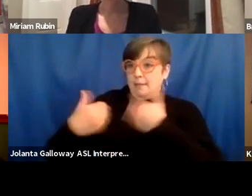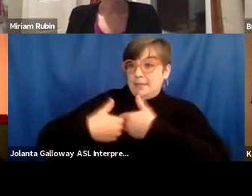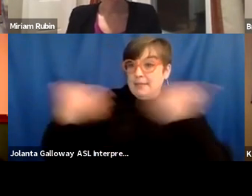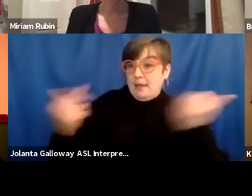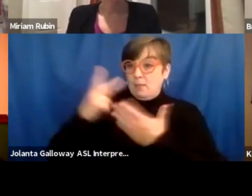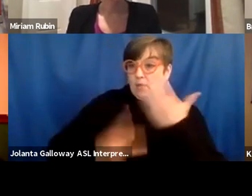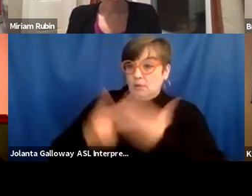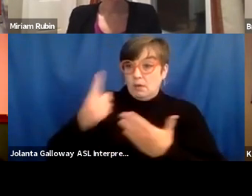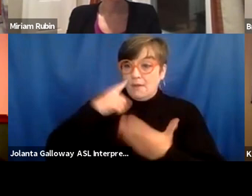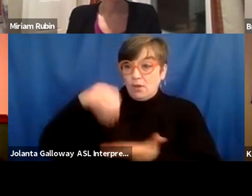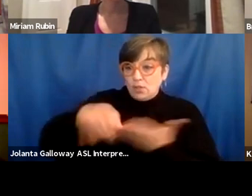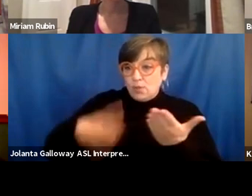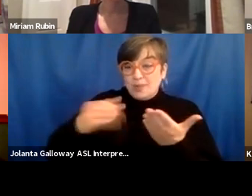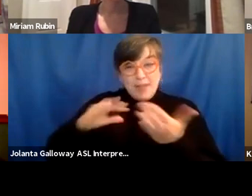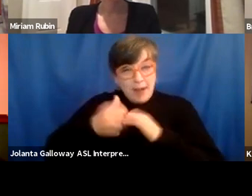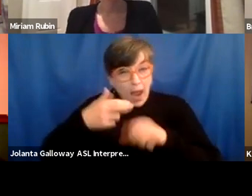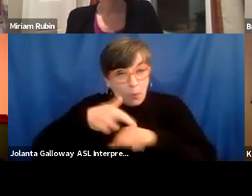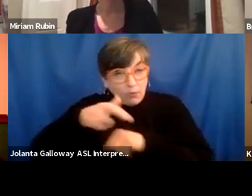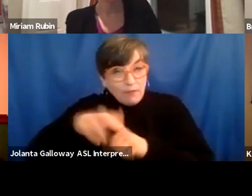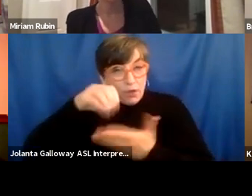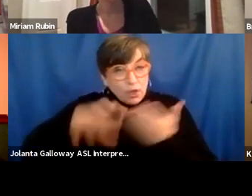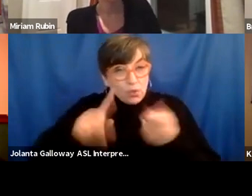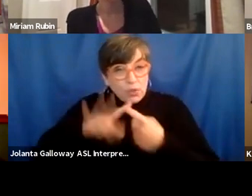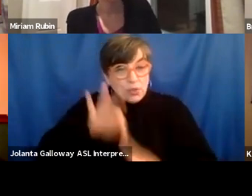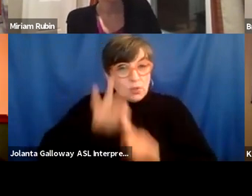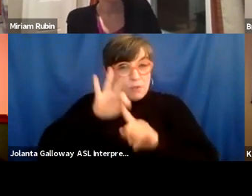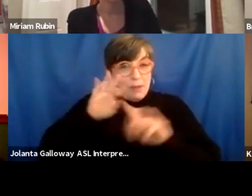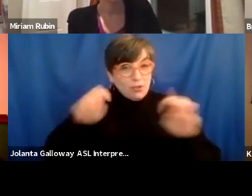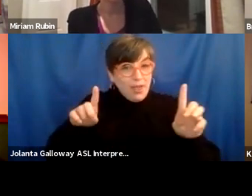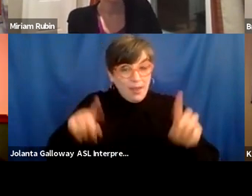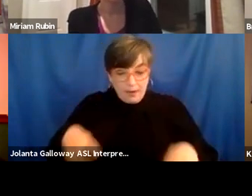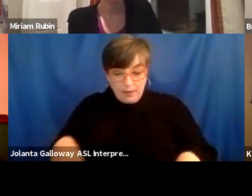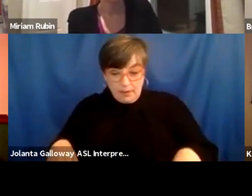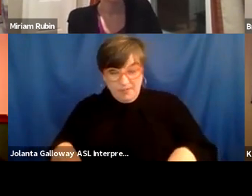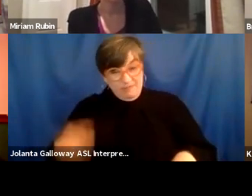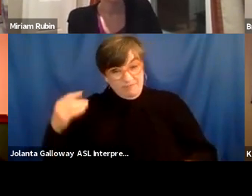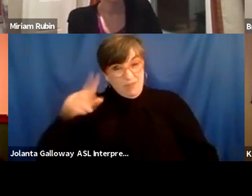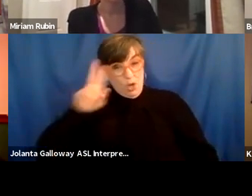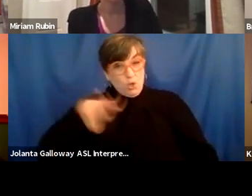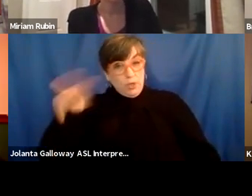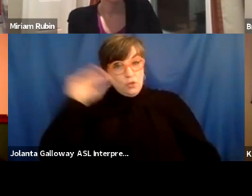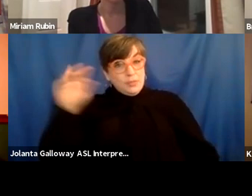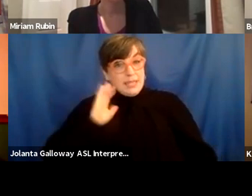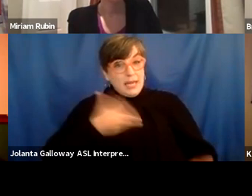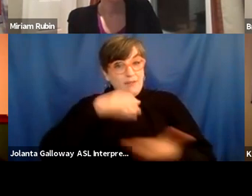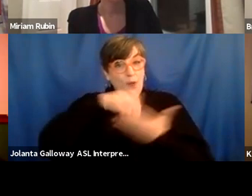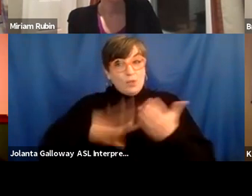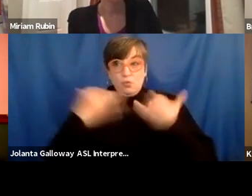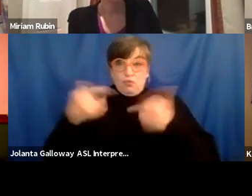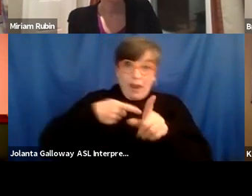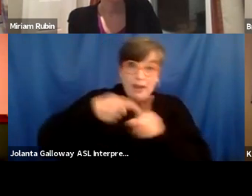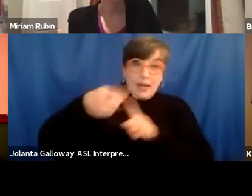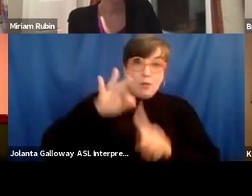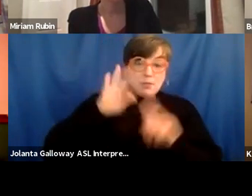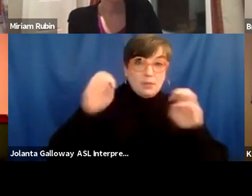and the way that we refer students to special ed. You know, the fact that we have 22% of our students in special ed is not